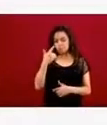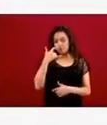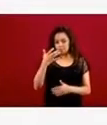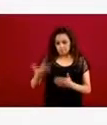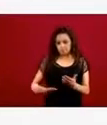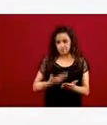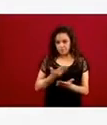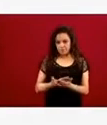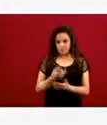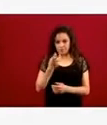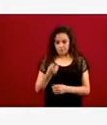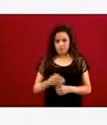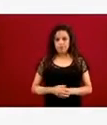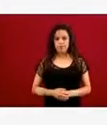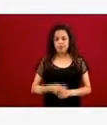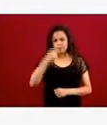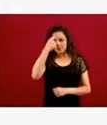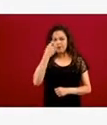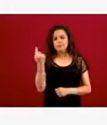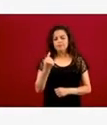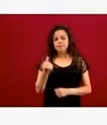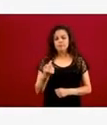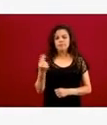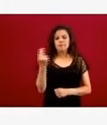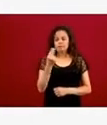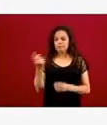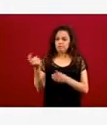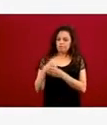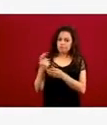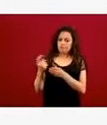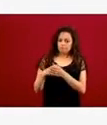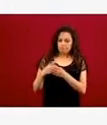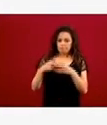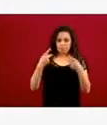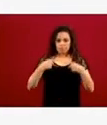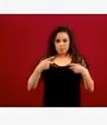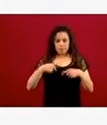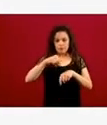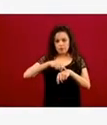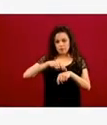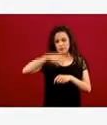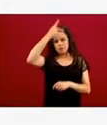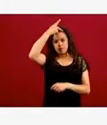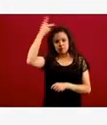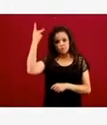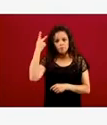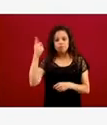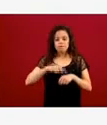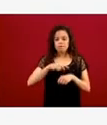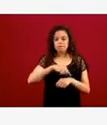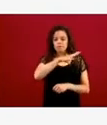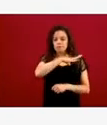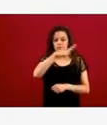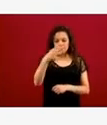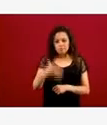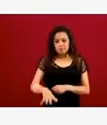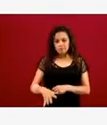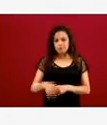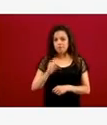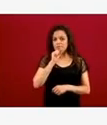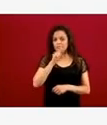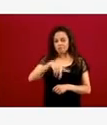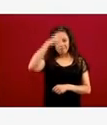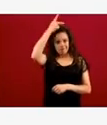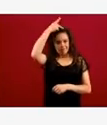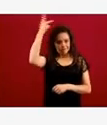and joint efforts in order to publish this set of requirements and make a calling to all of those doctors